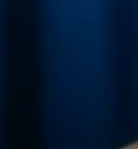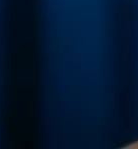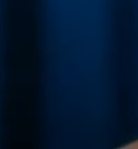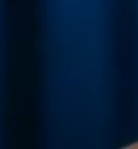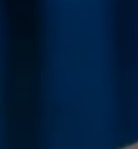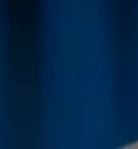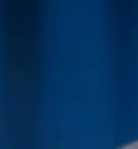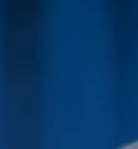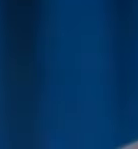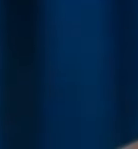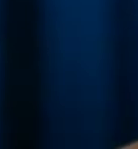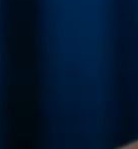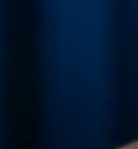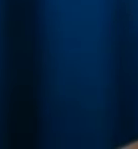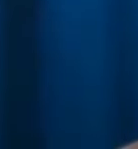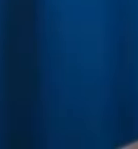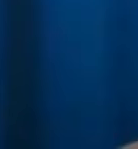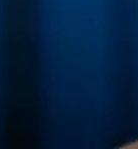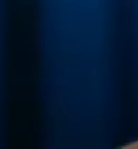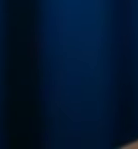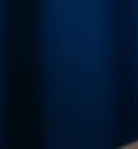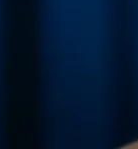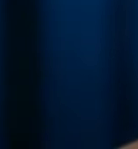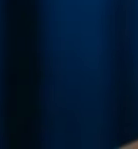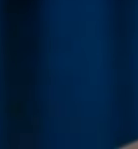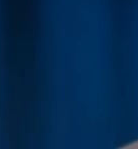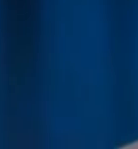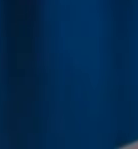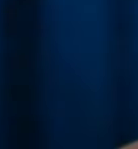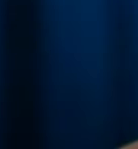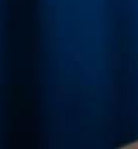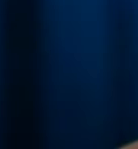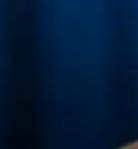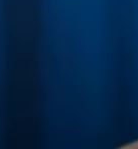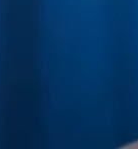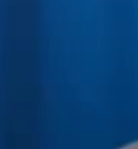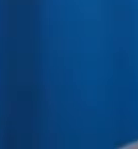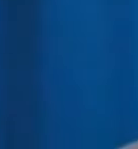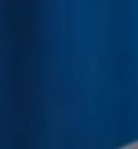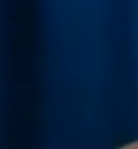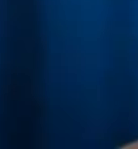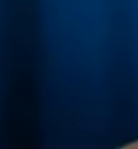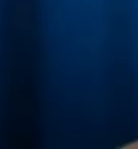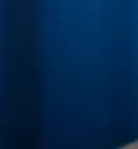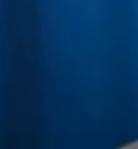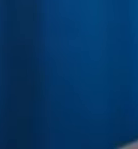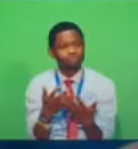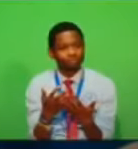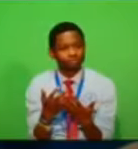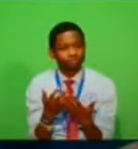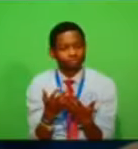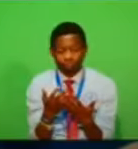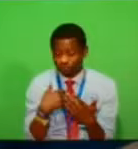hand, also deeply spiritual. So a balance of faith and also science. Not only that, you always need